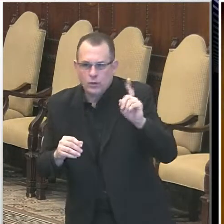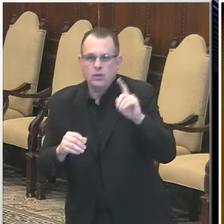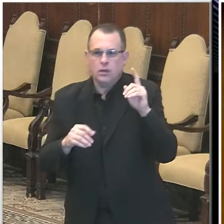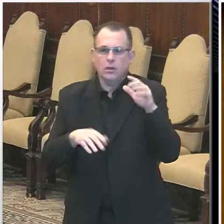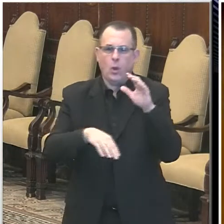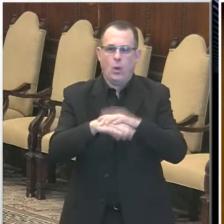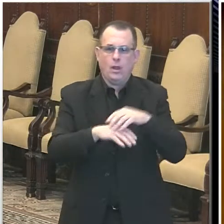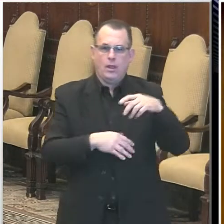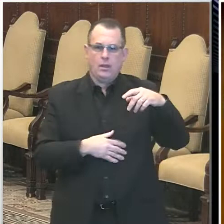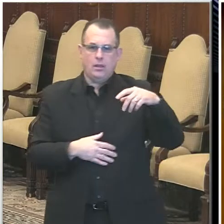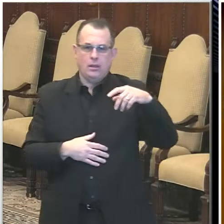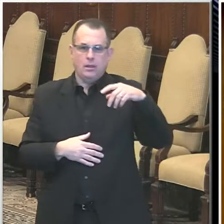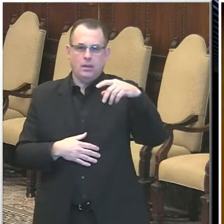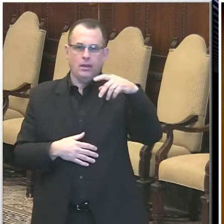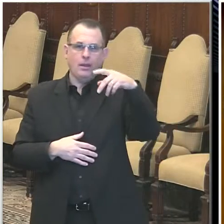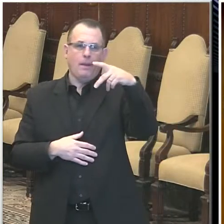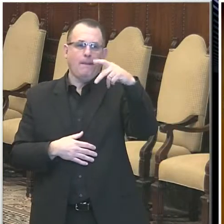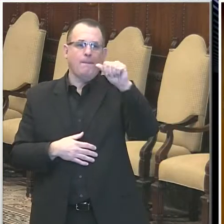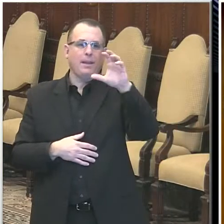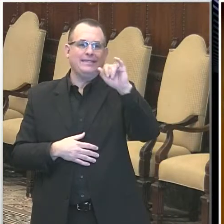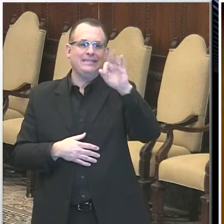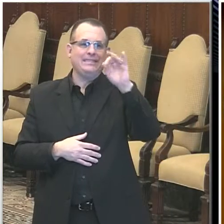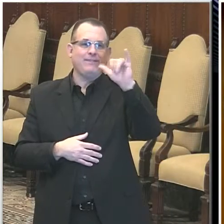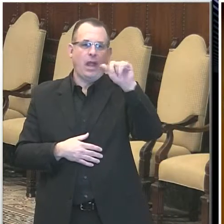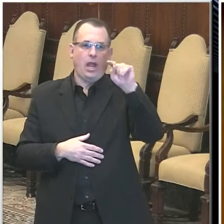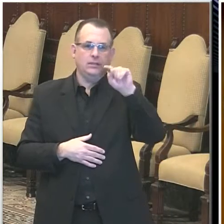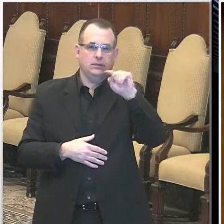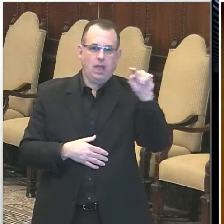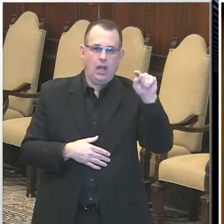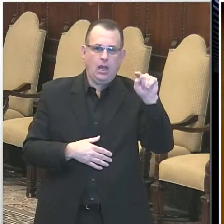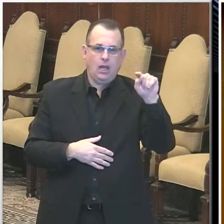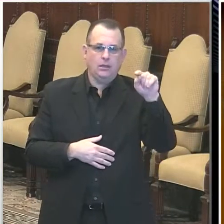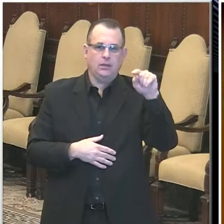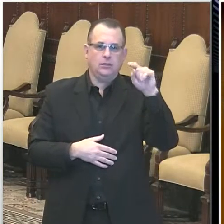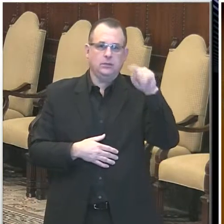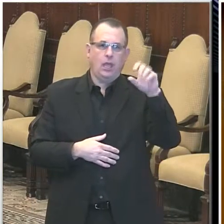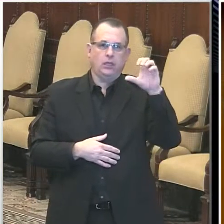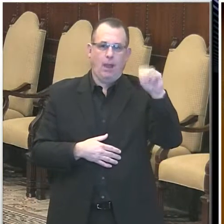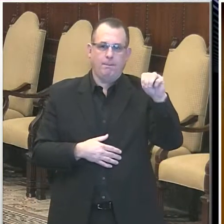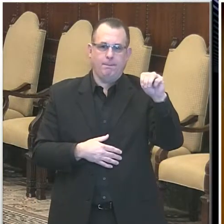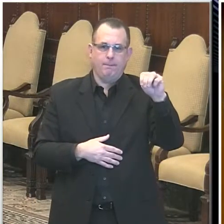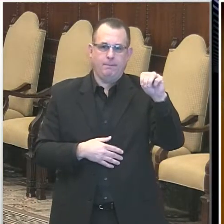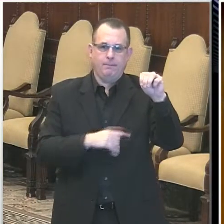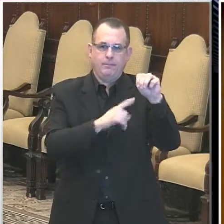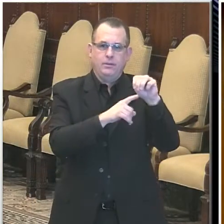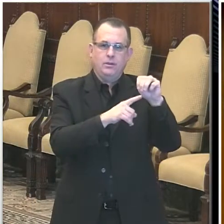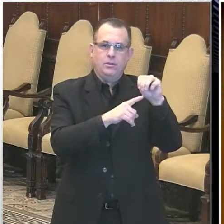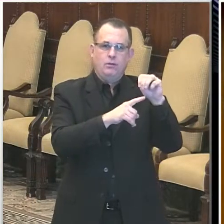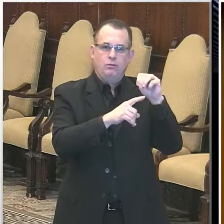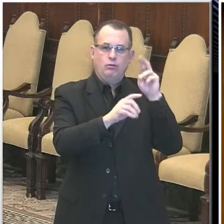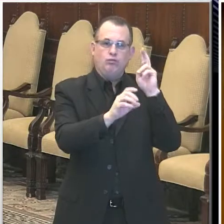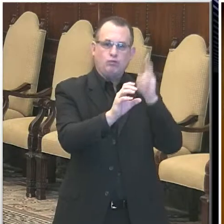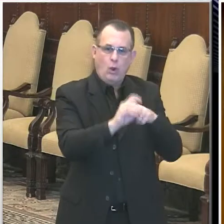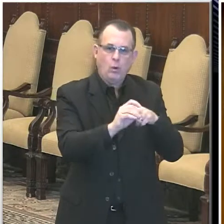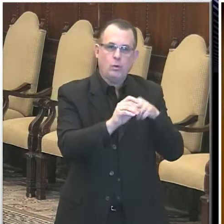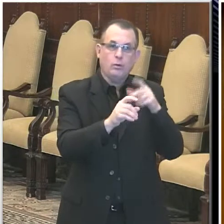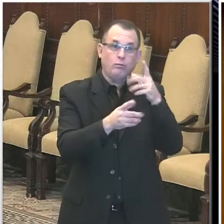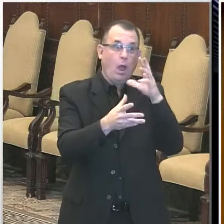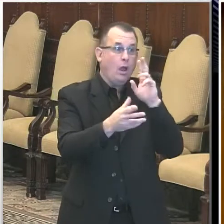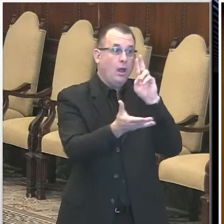pacify-.com with enrollment code Philly, Philly. That's